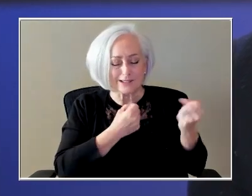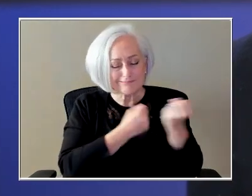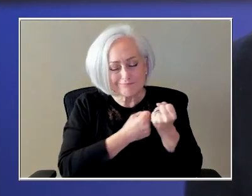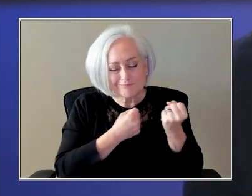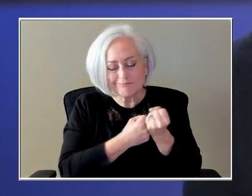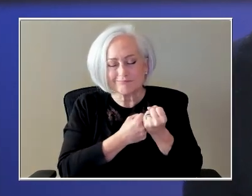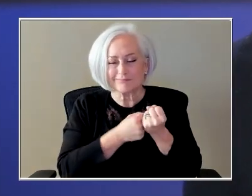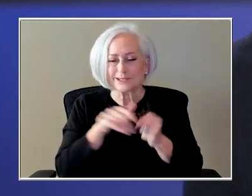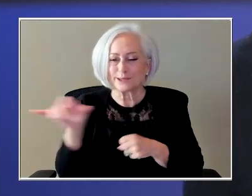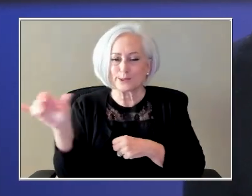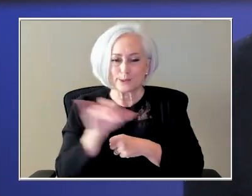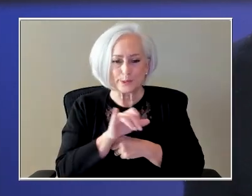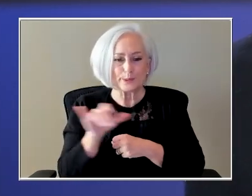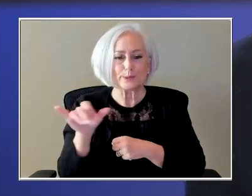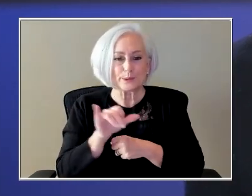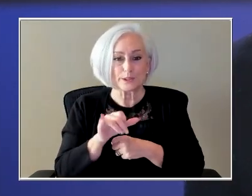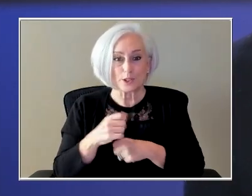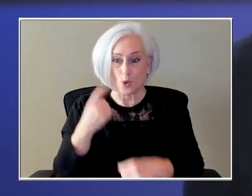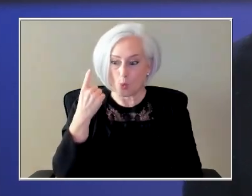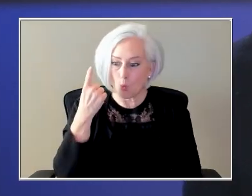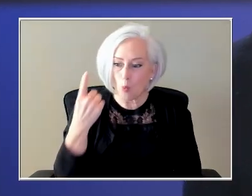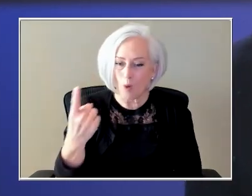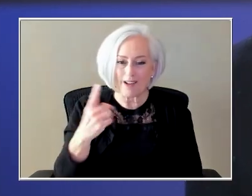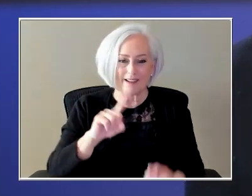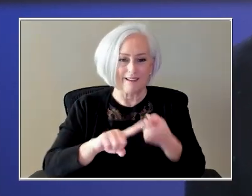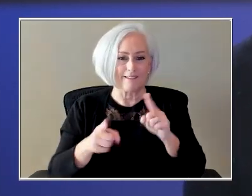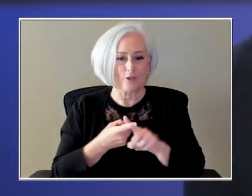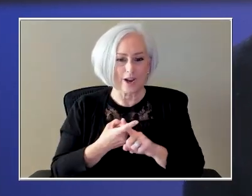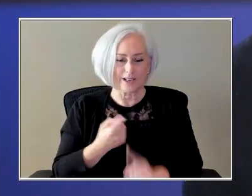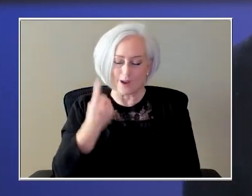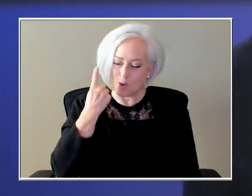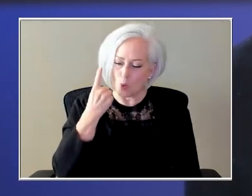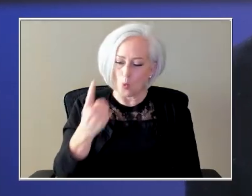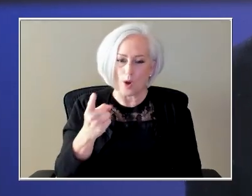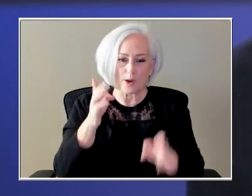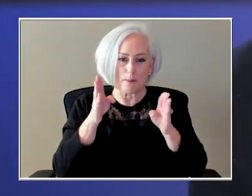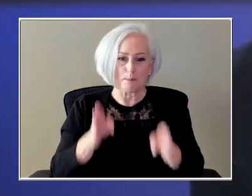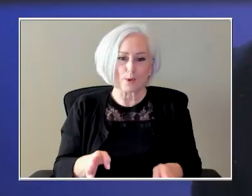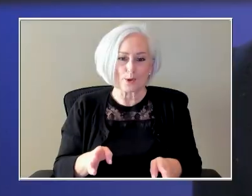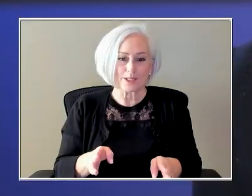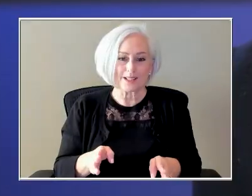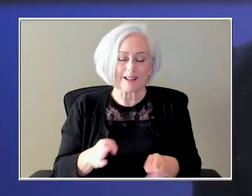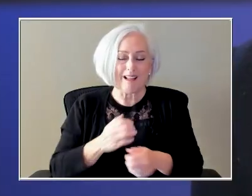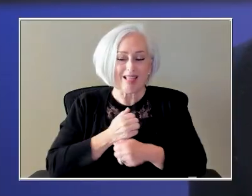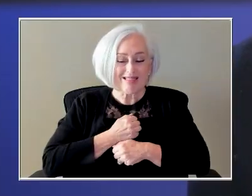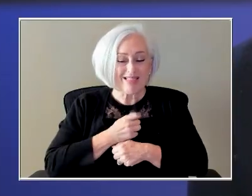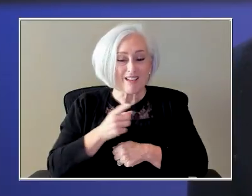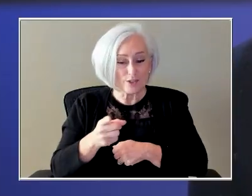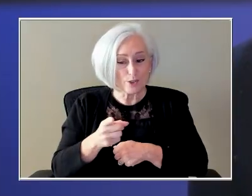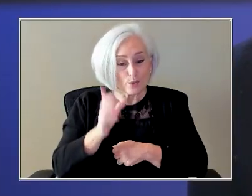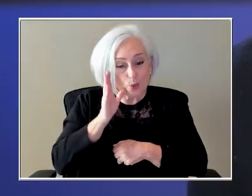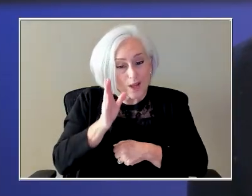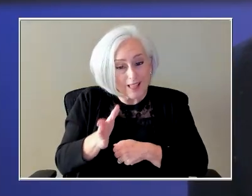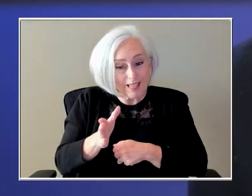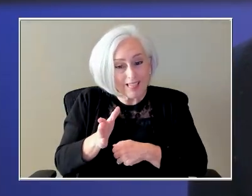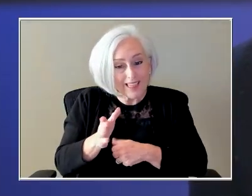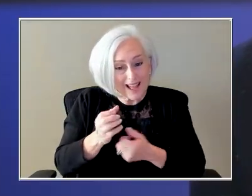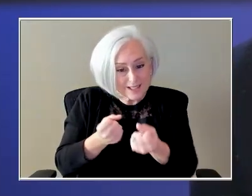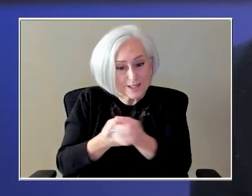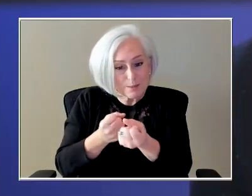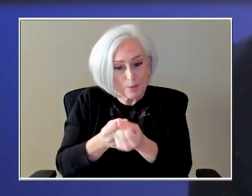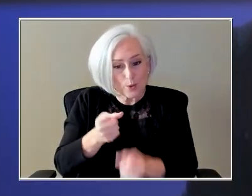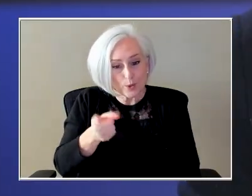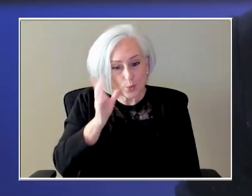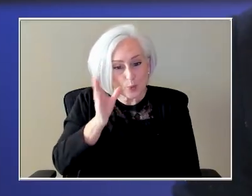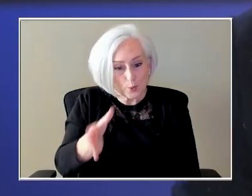is one friend or one person that does love you and wants to be supportive to you. So just don't have any kind